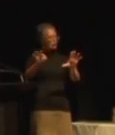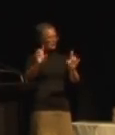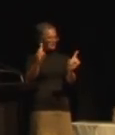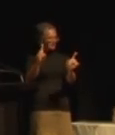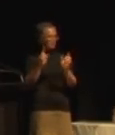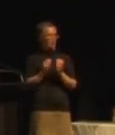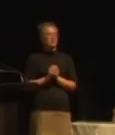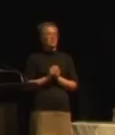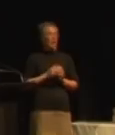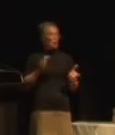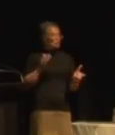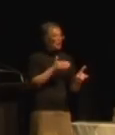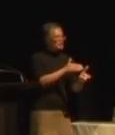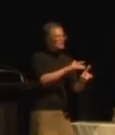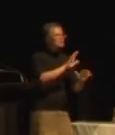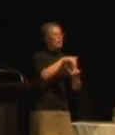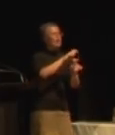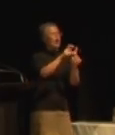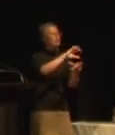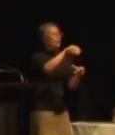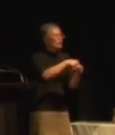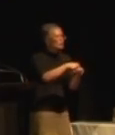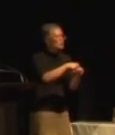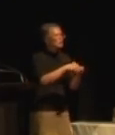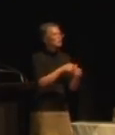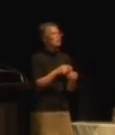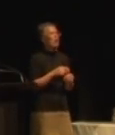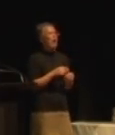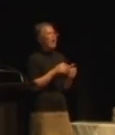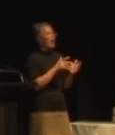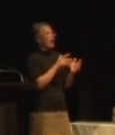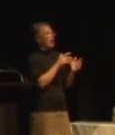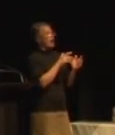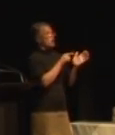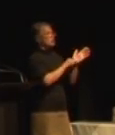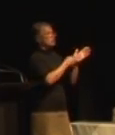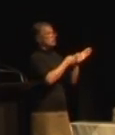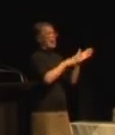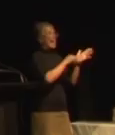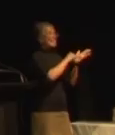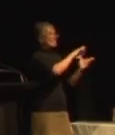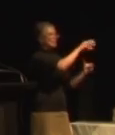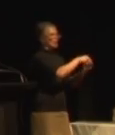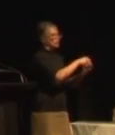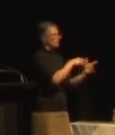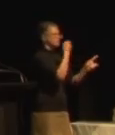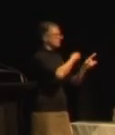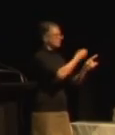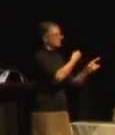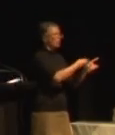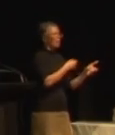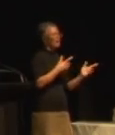specific strategies for cultural inclusion, and I've led projects on trans inclusion and continue to advocate for